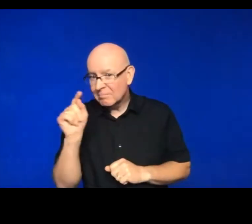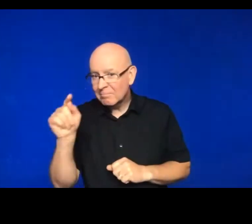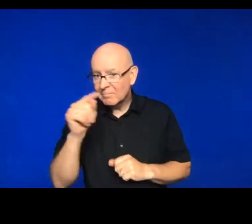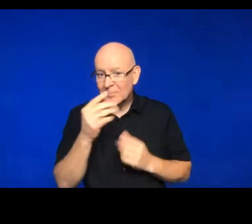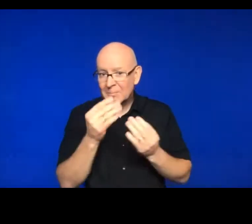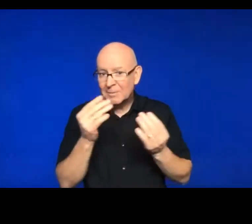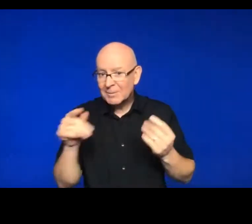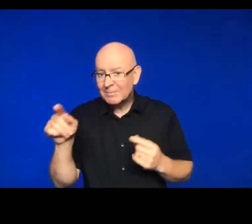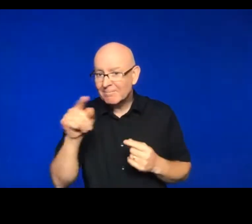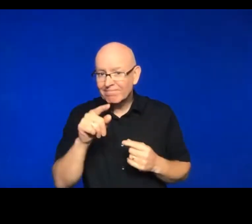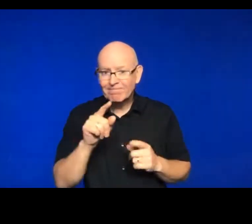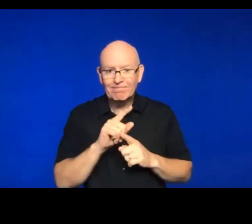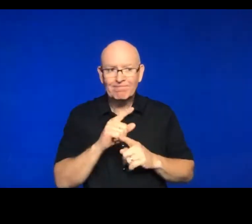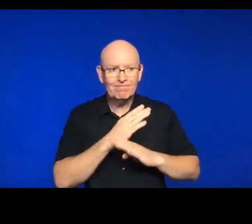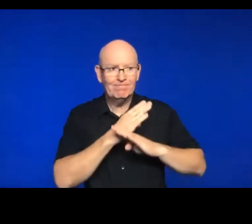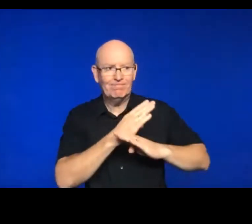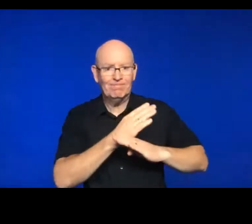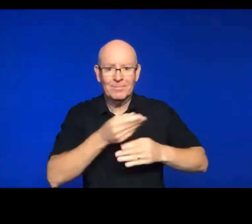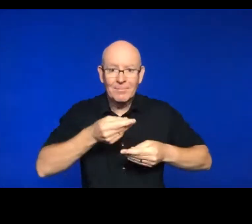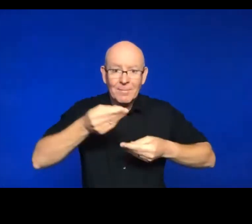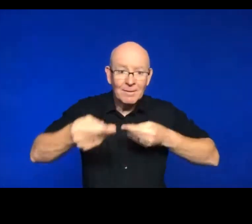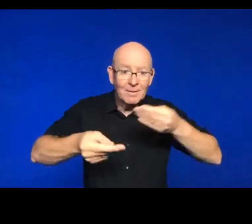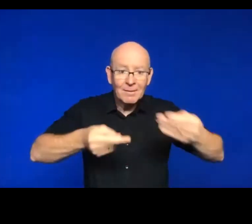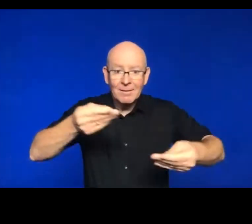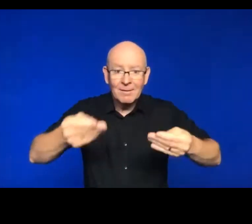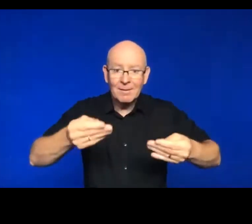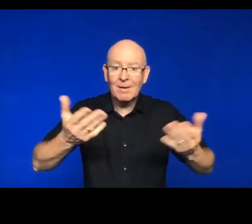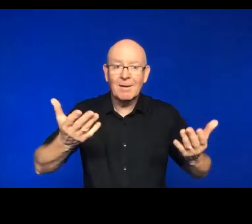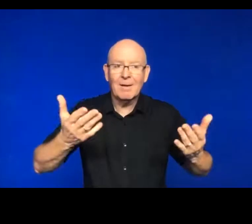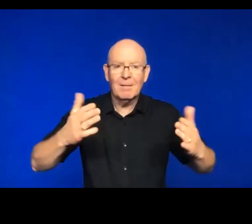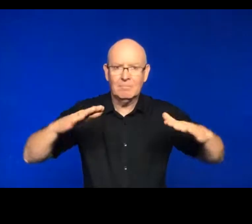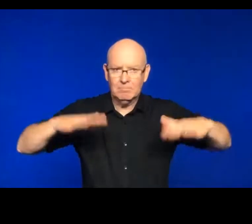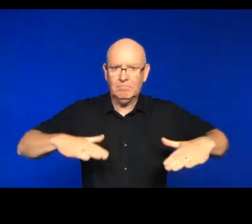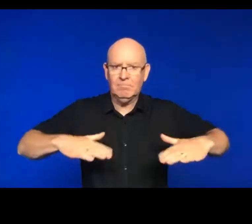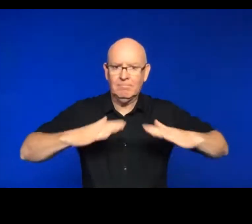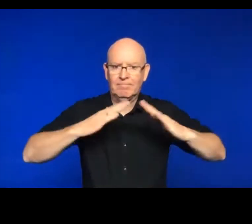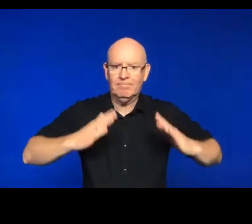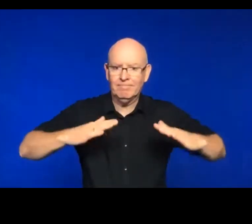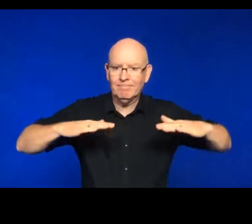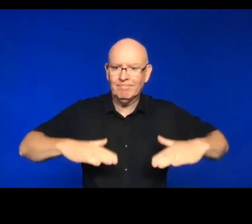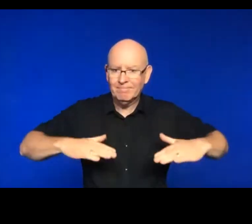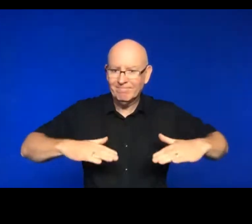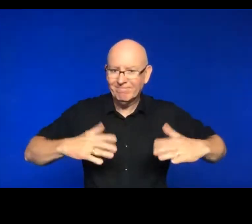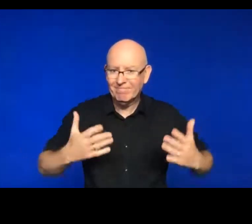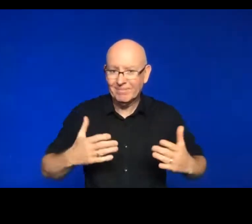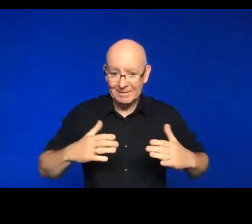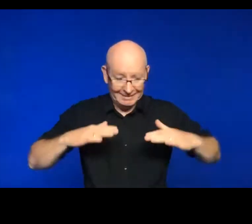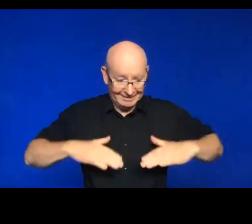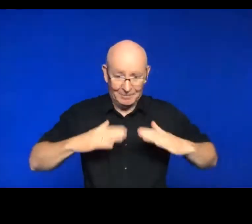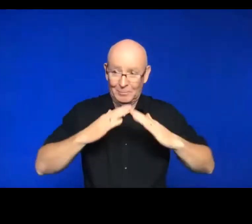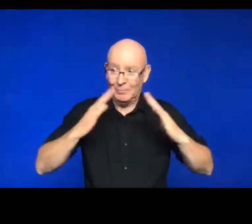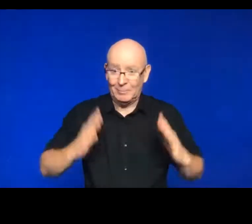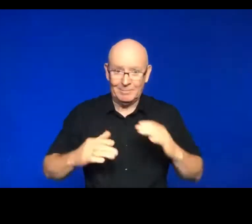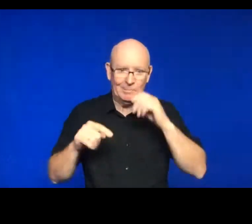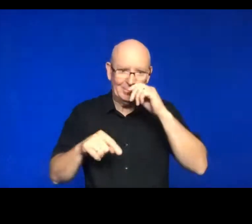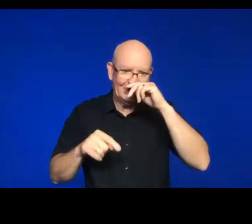to actually not being able to fulfill or to have healthy behaviors in terms of